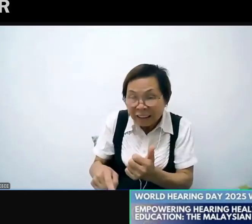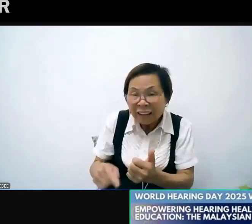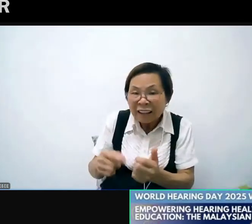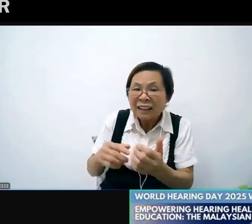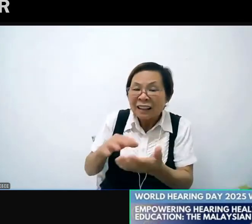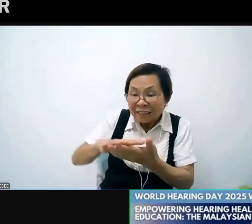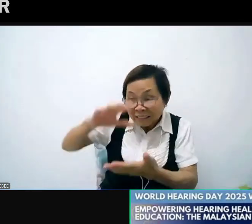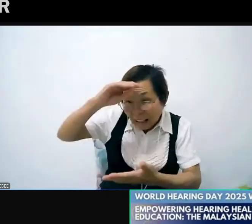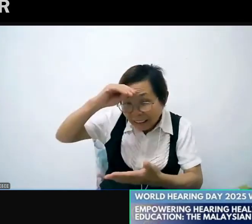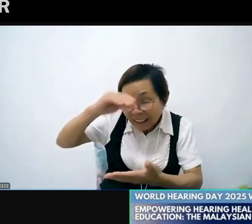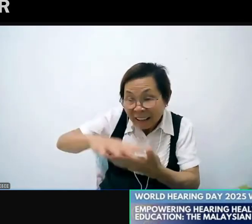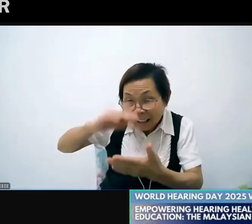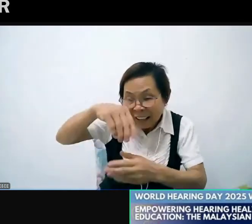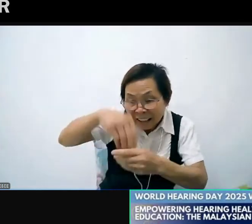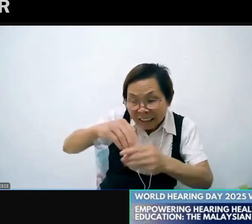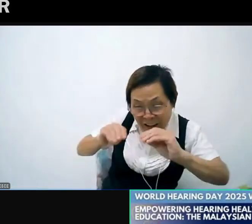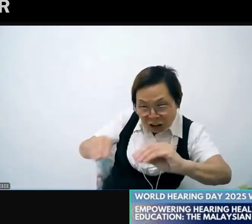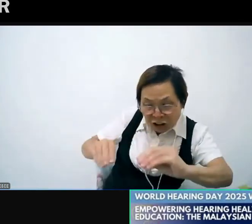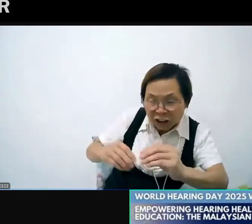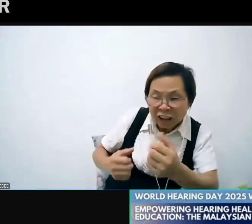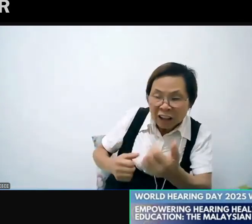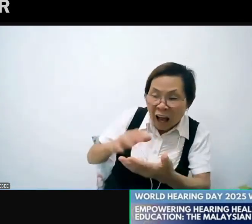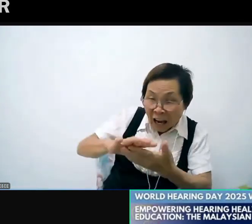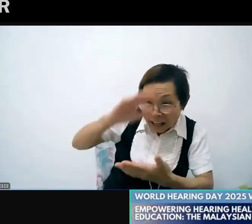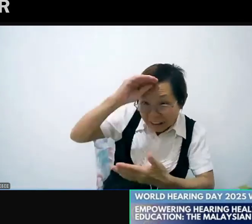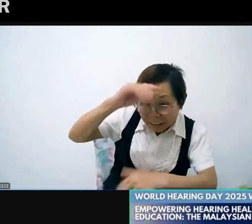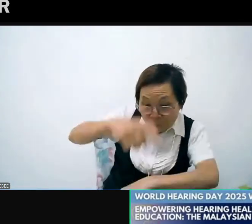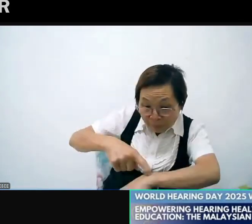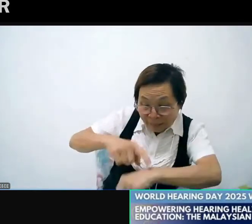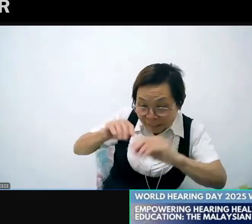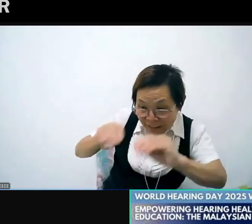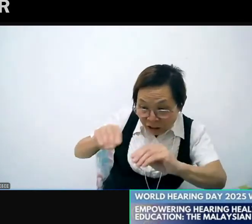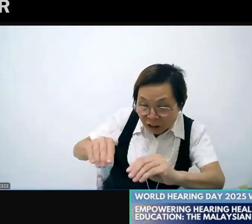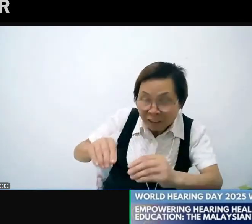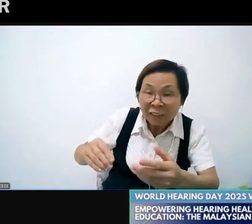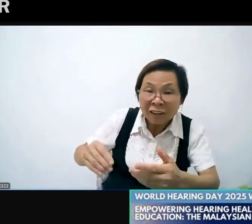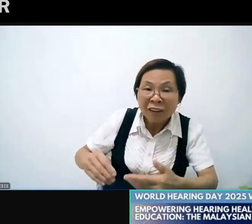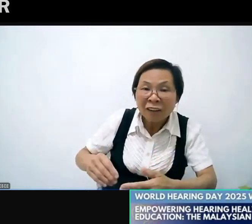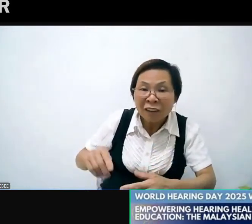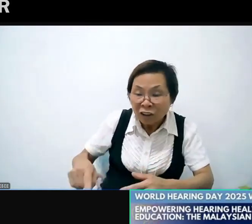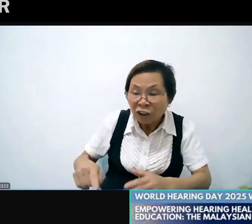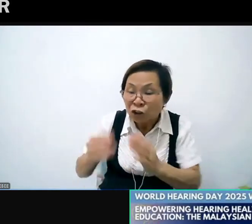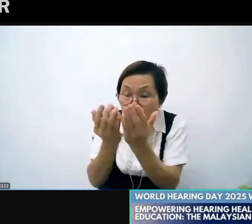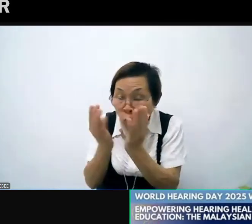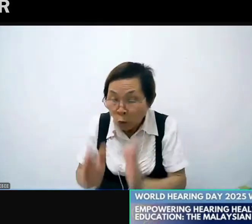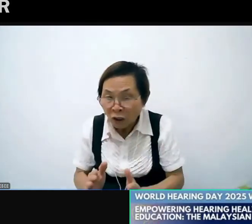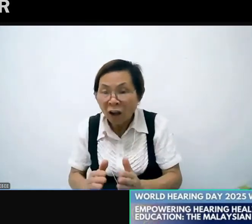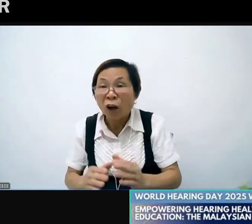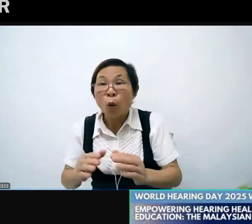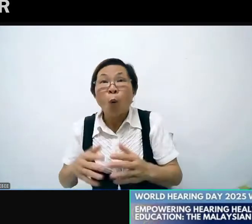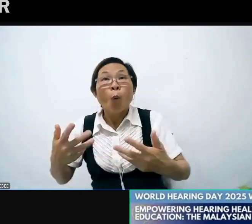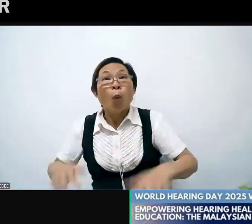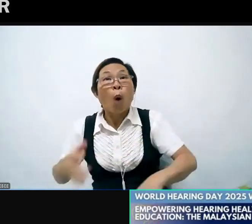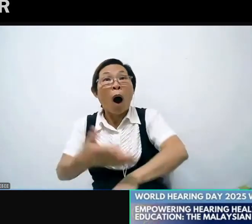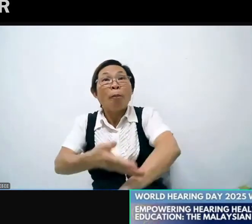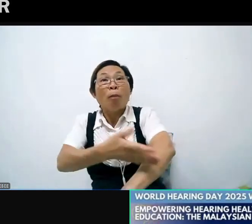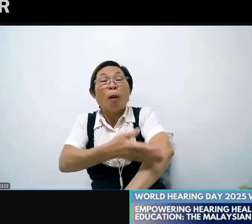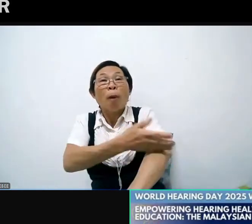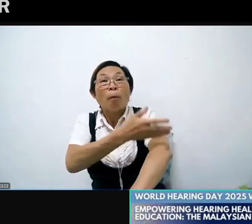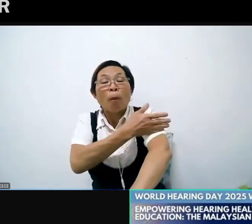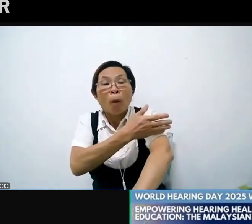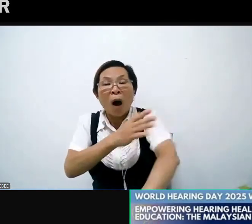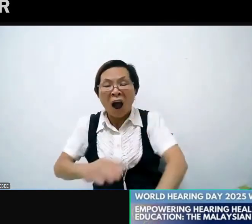study or in the teaching and learning session, these students show a great improvement, which is he